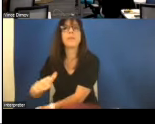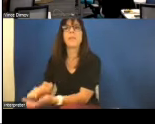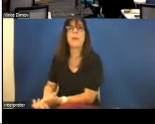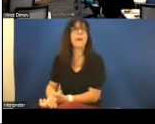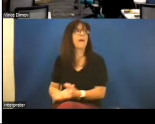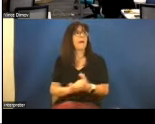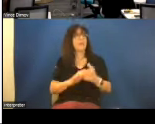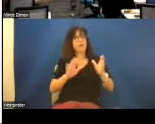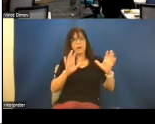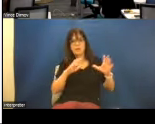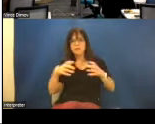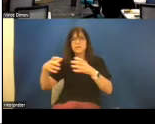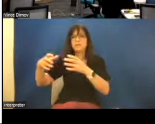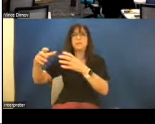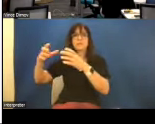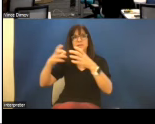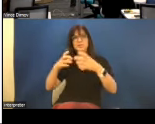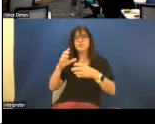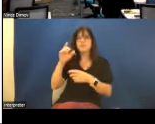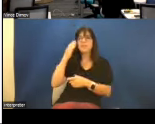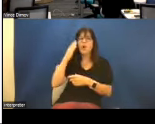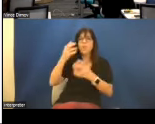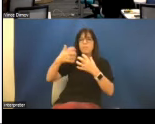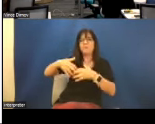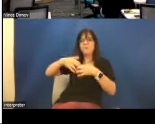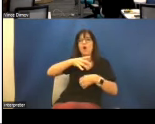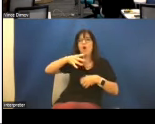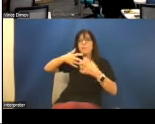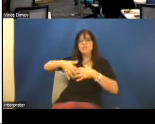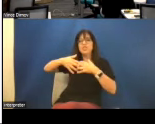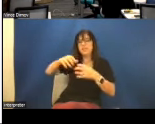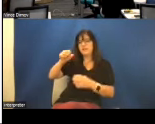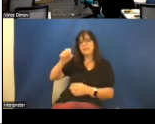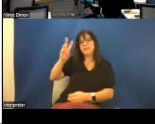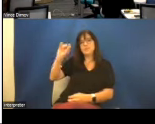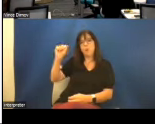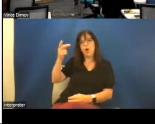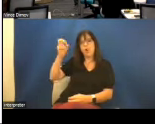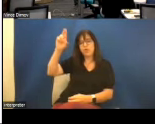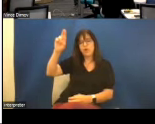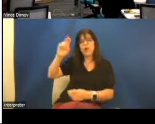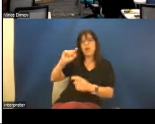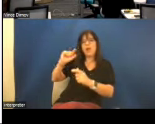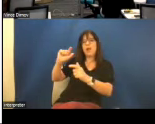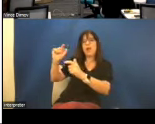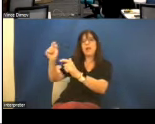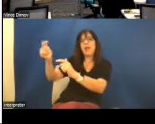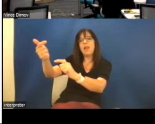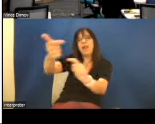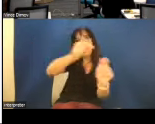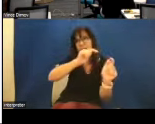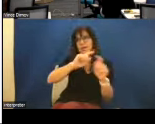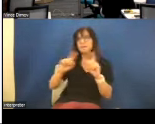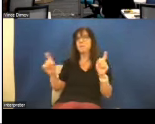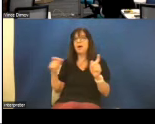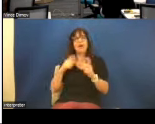big farm swather. It's a big lawnmower. We'll start here, and we'll go like this across. Go ahead. Help